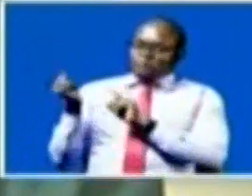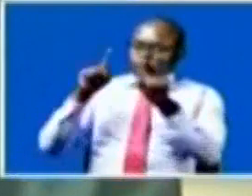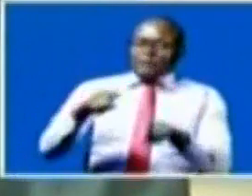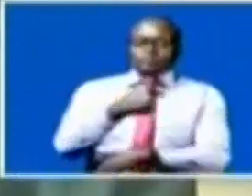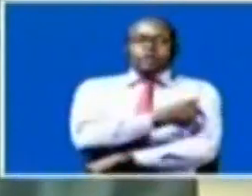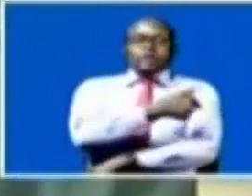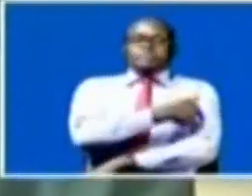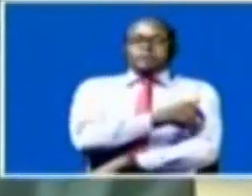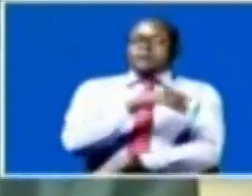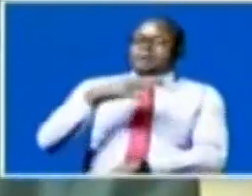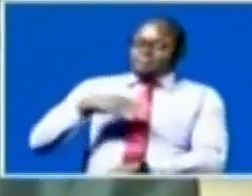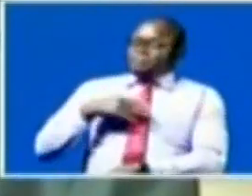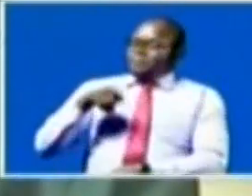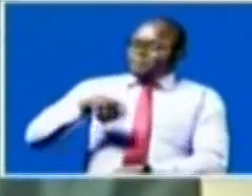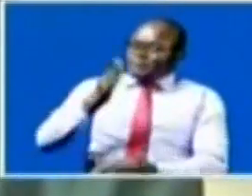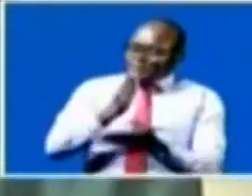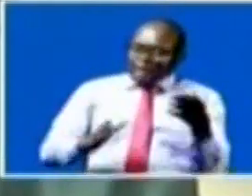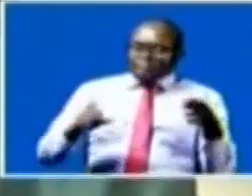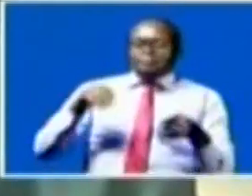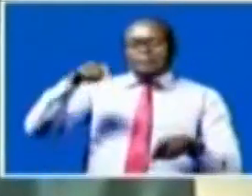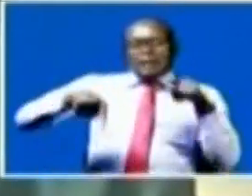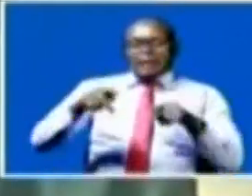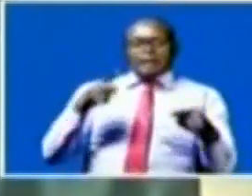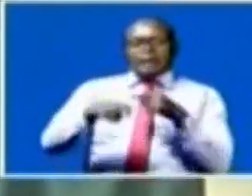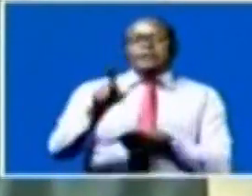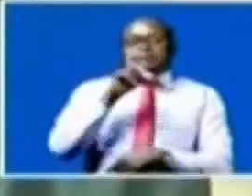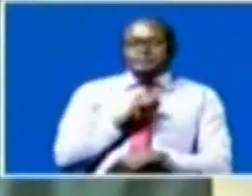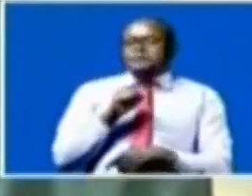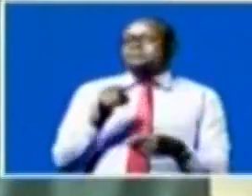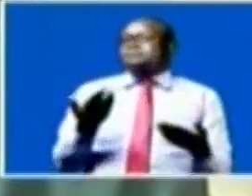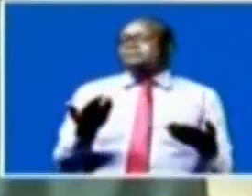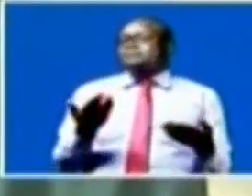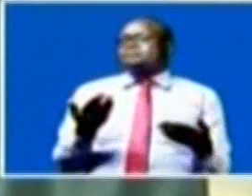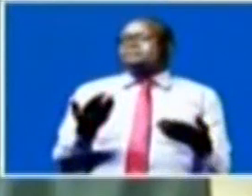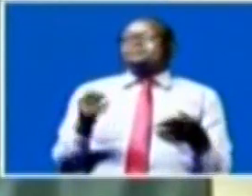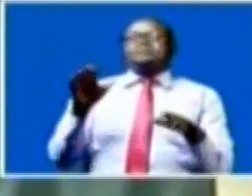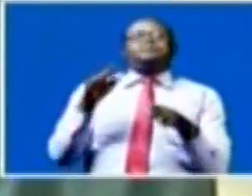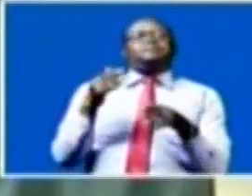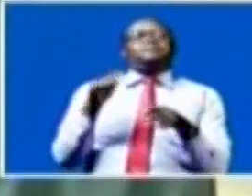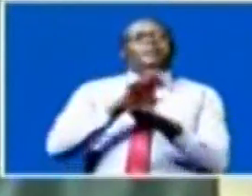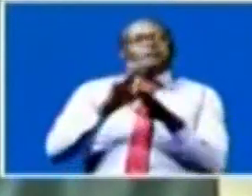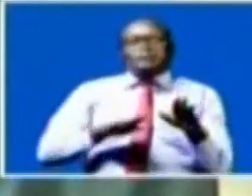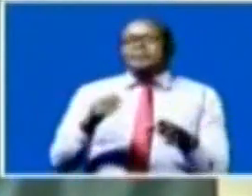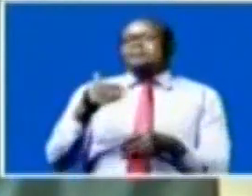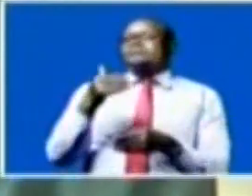naona watu hata wanapoteza hata viungo zao za mwili, miguu zinaenda, vidole zinaenda.